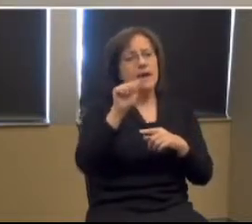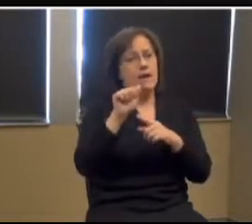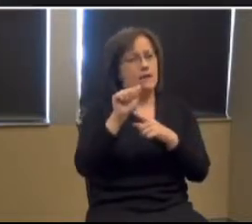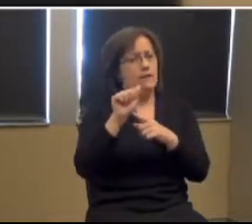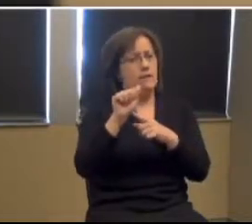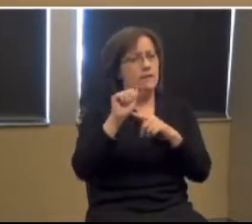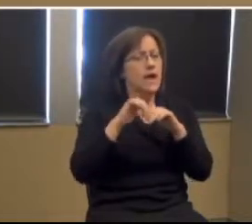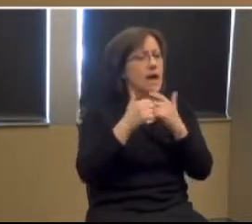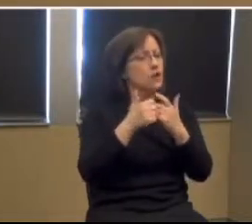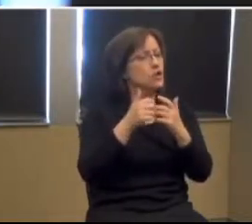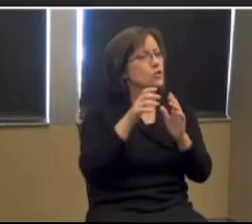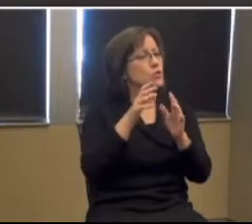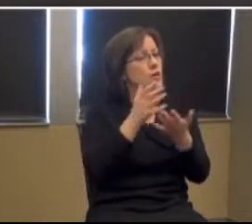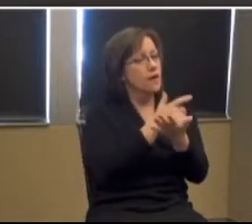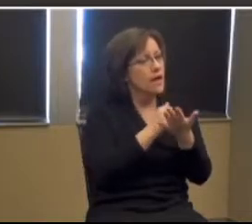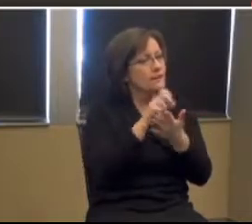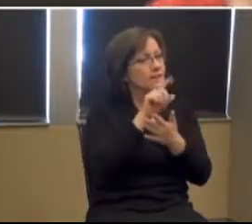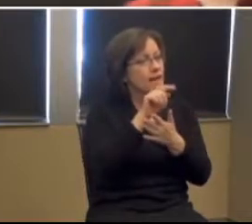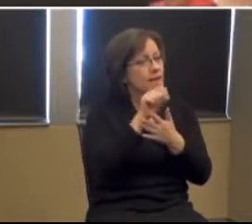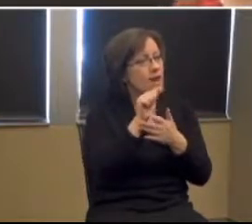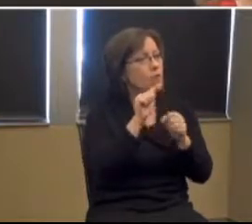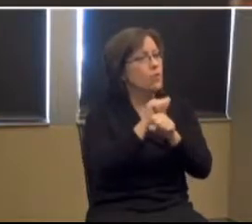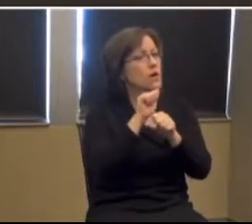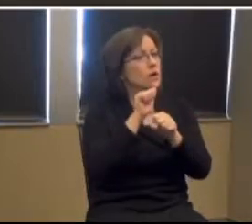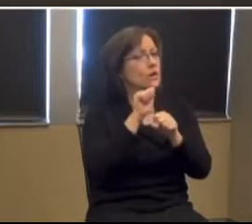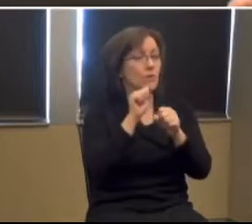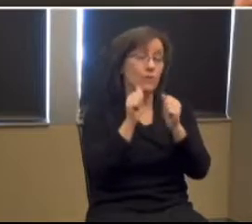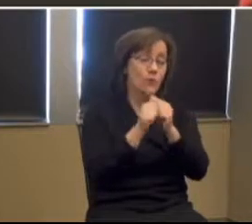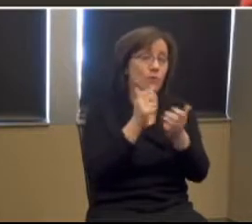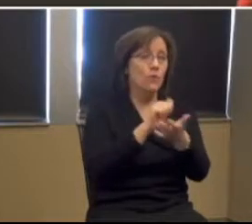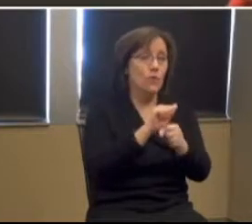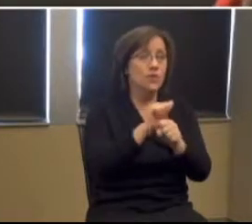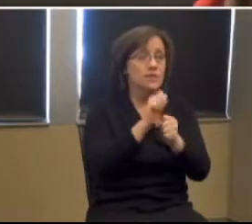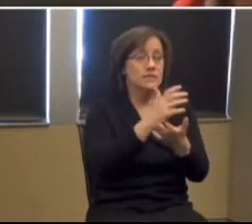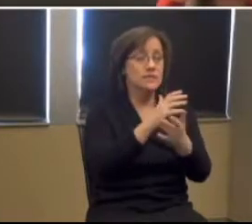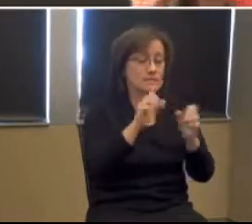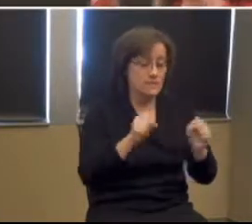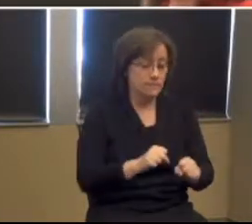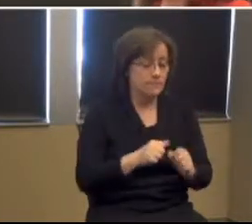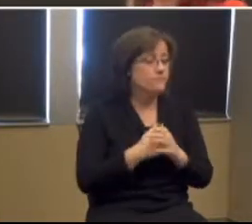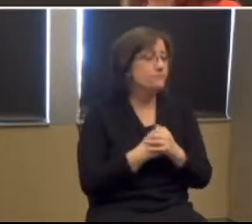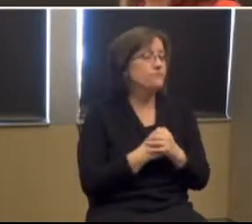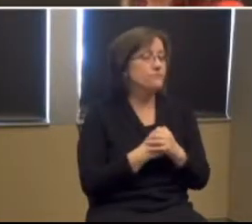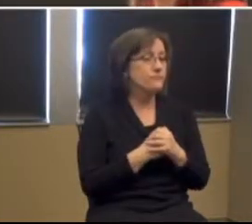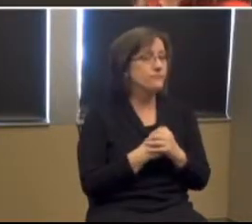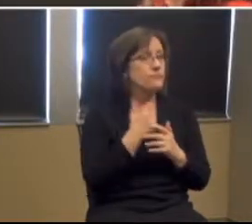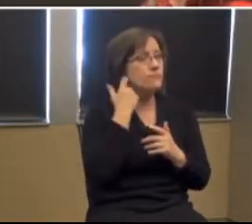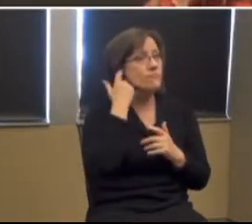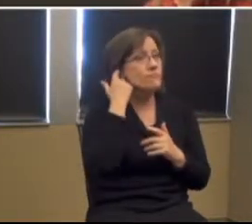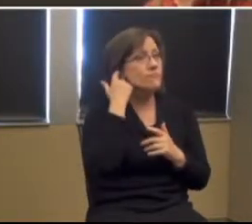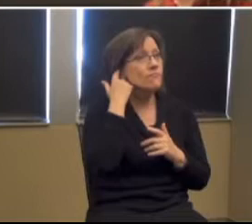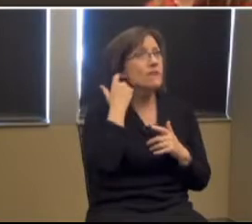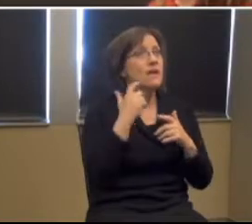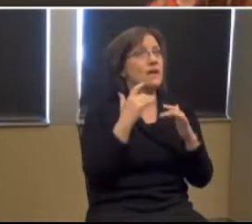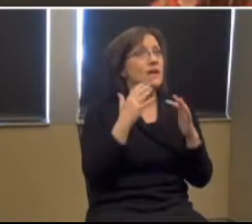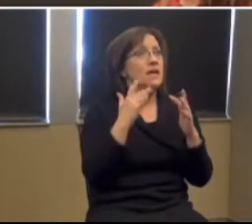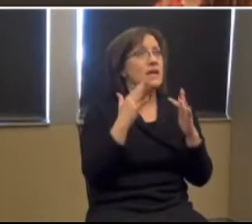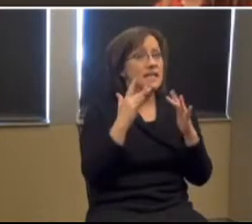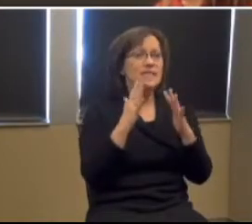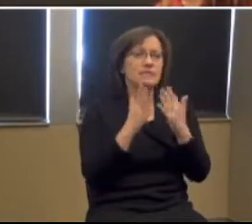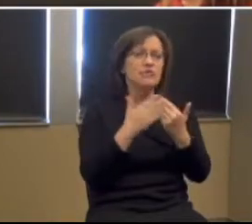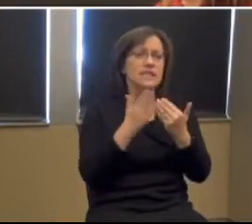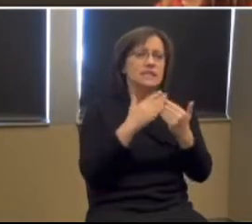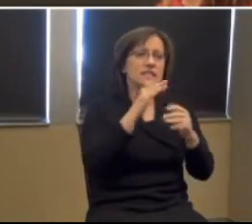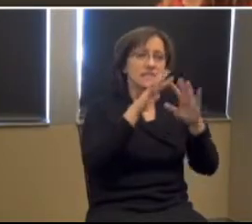work systems? And actually, it's really pretty easy, because the systems that you built, the tasks that you built, are really a